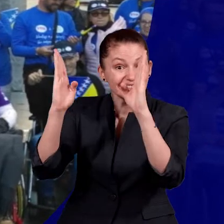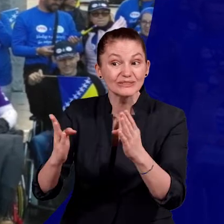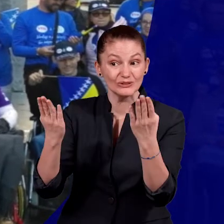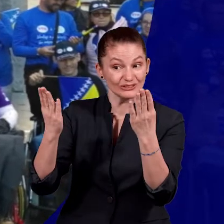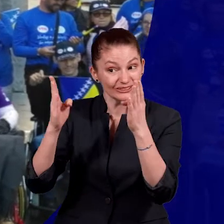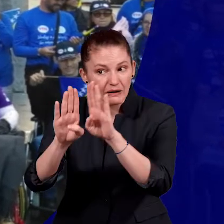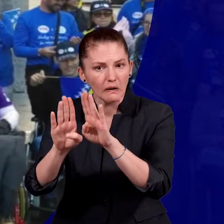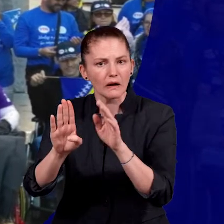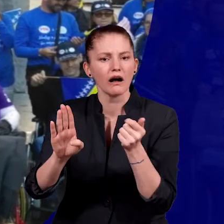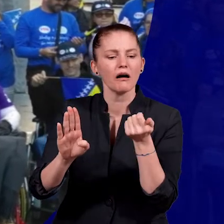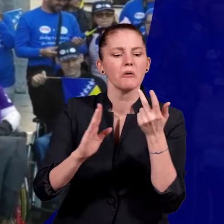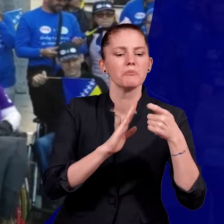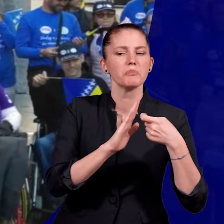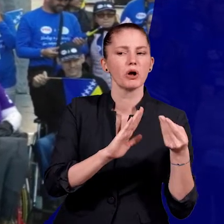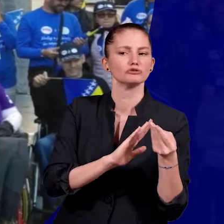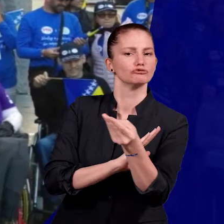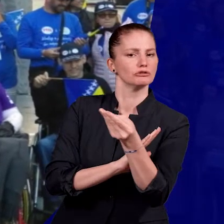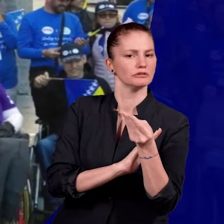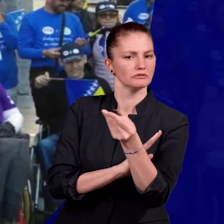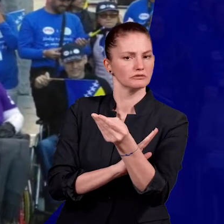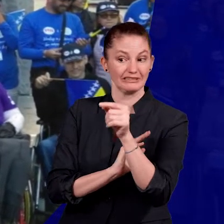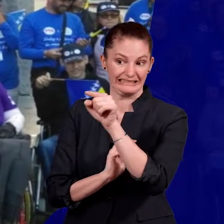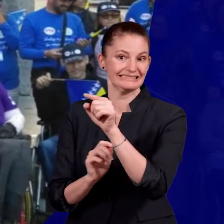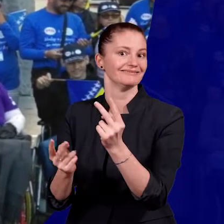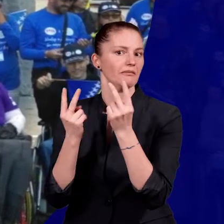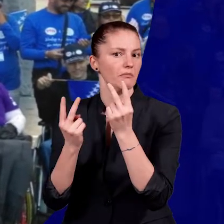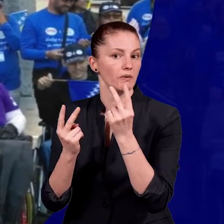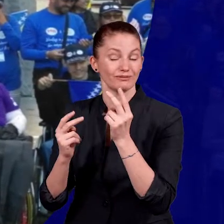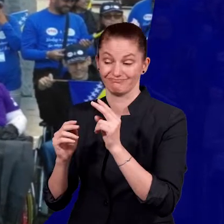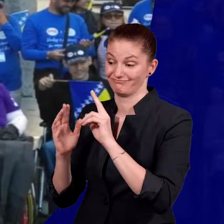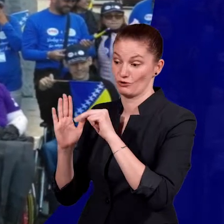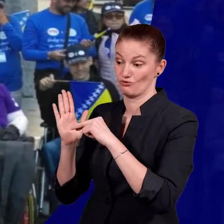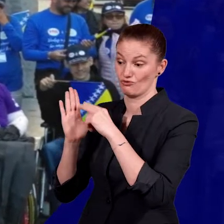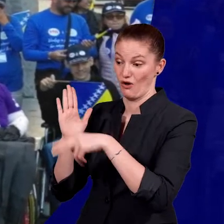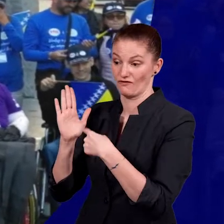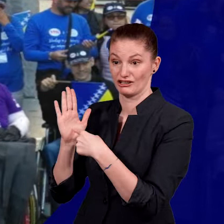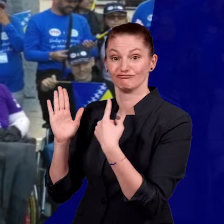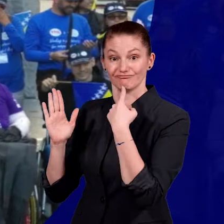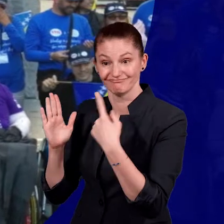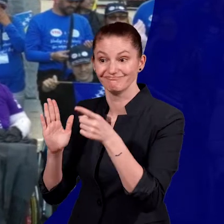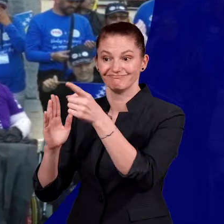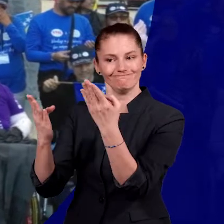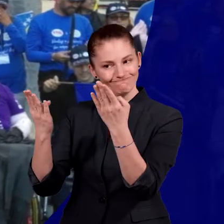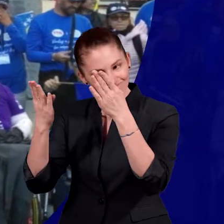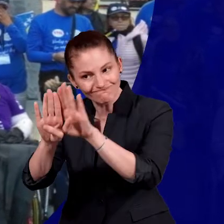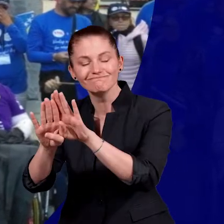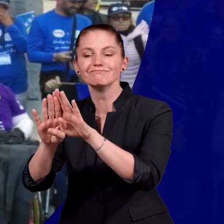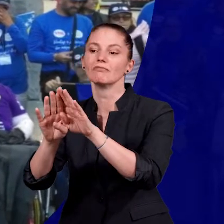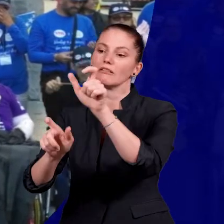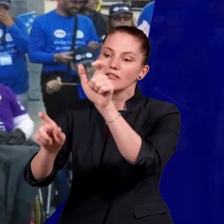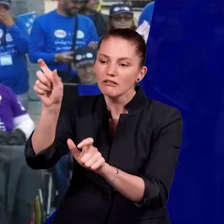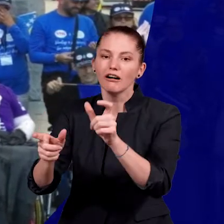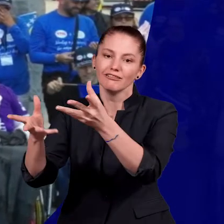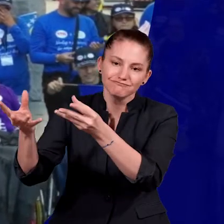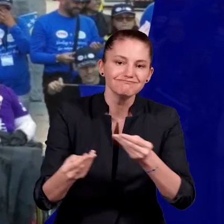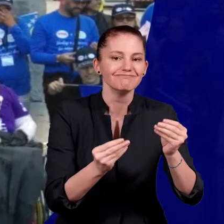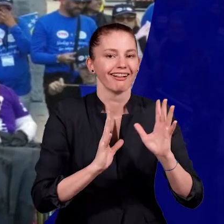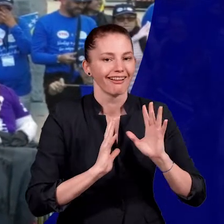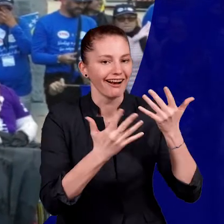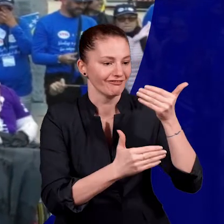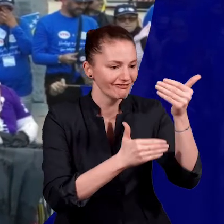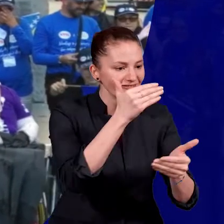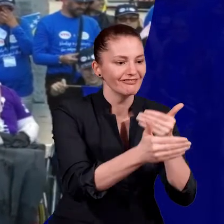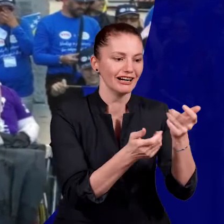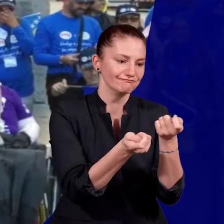on deinstitutionalization which comply with the requirements of the Convention and genuinely facilitate access